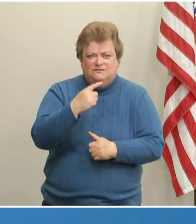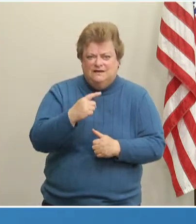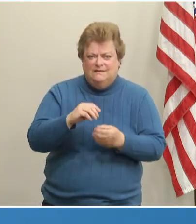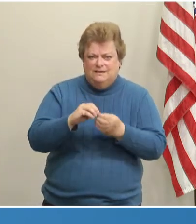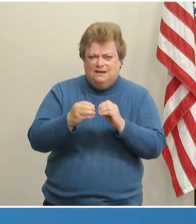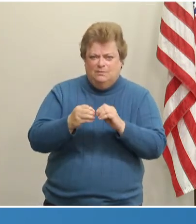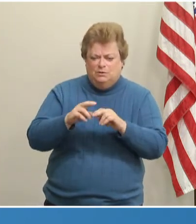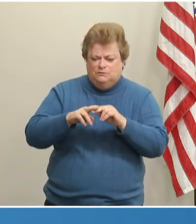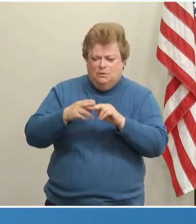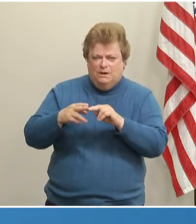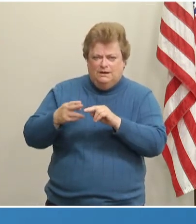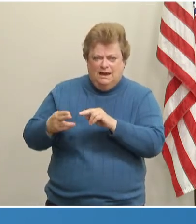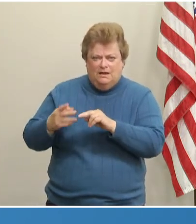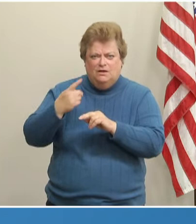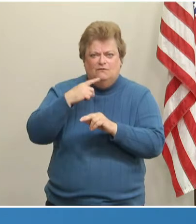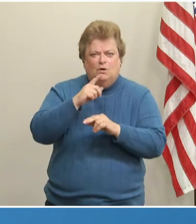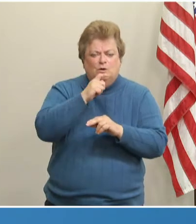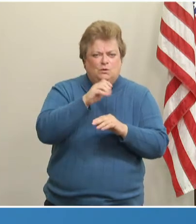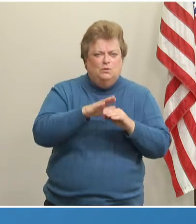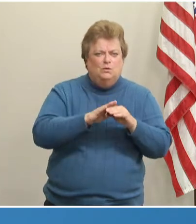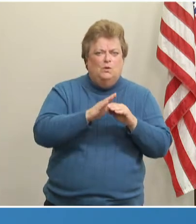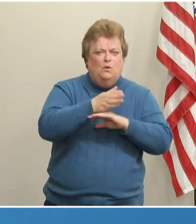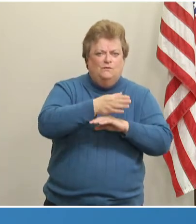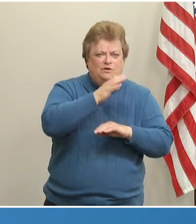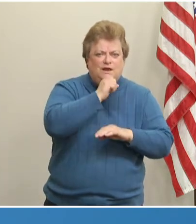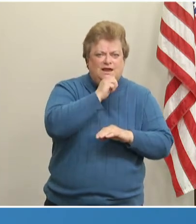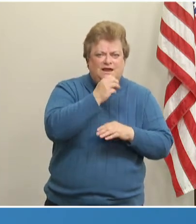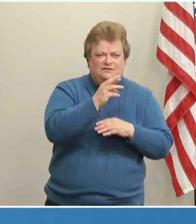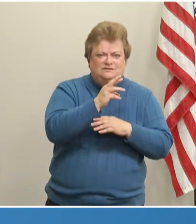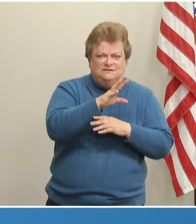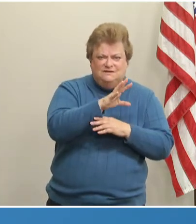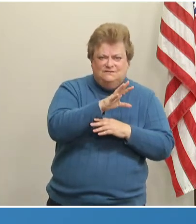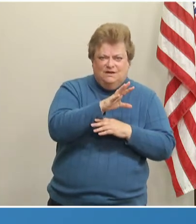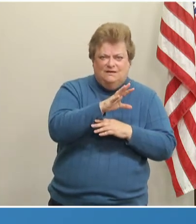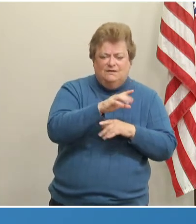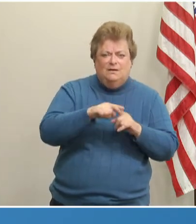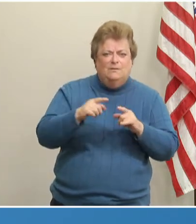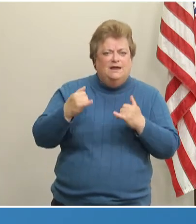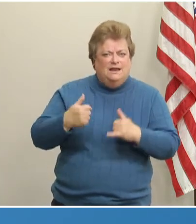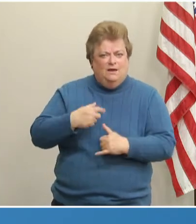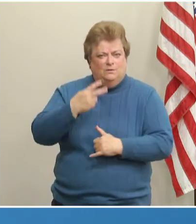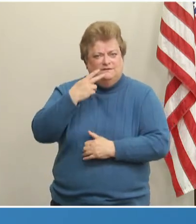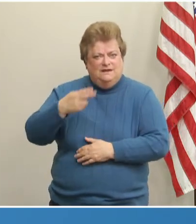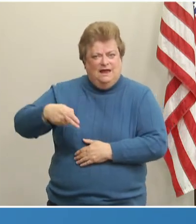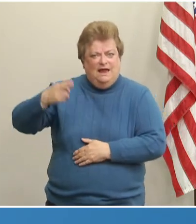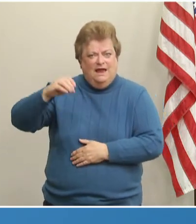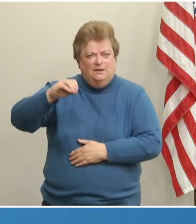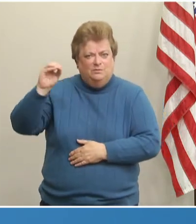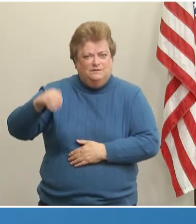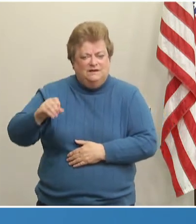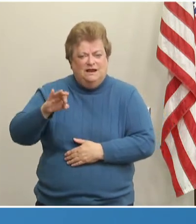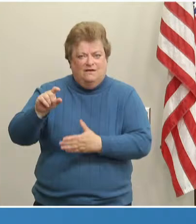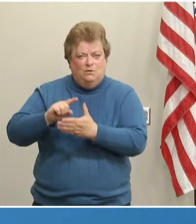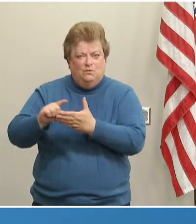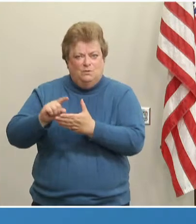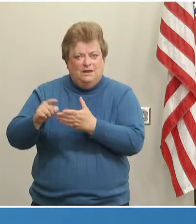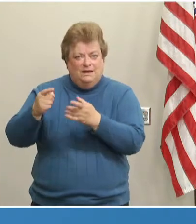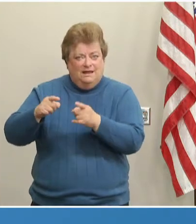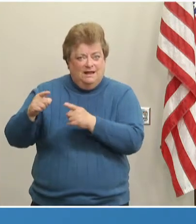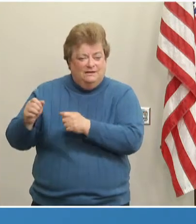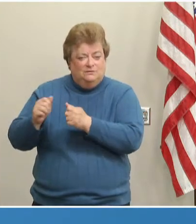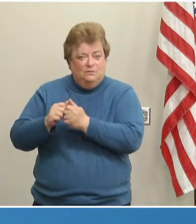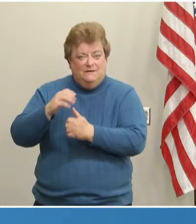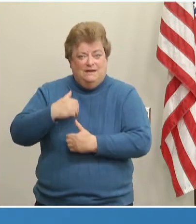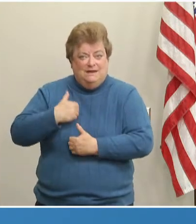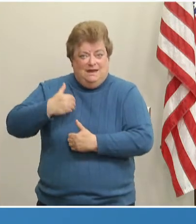cases for those over 65, but we are seeing a higher percentage of weekly cases in our younger